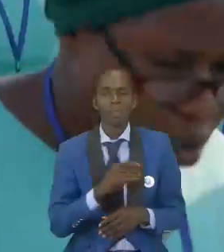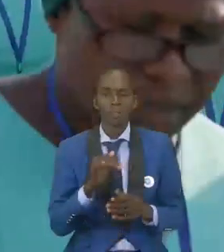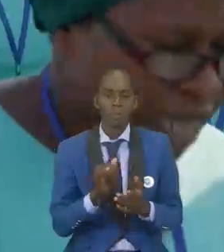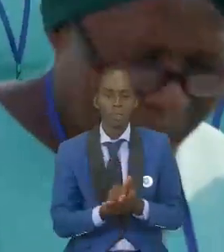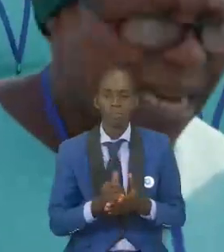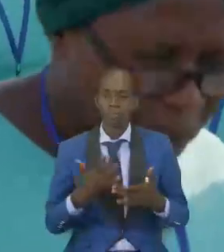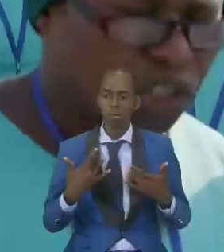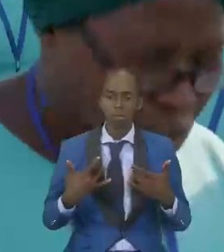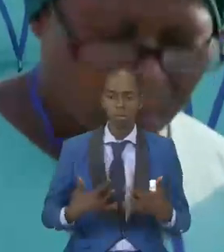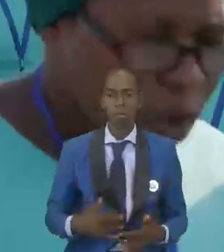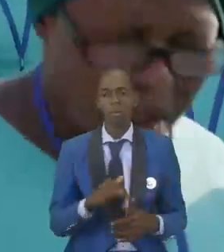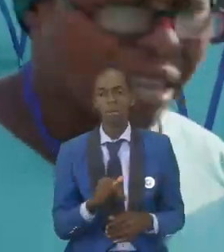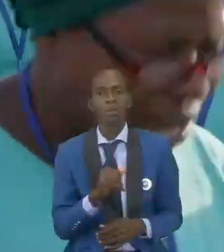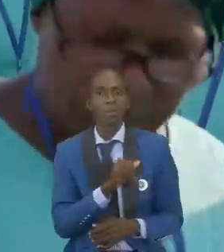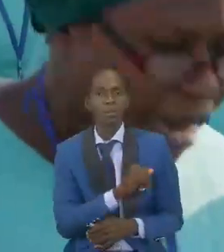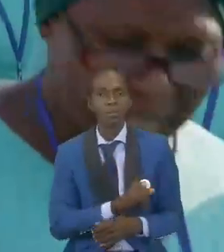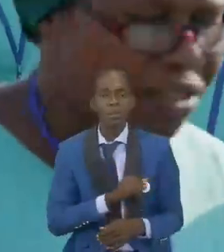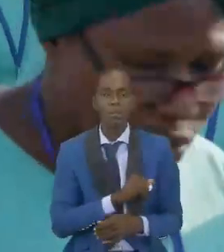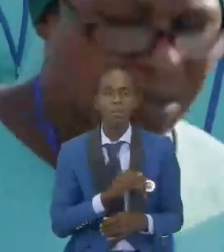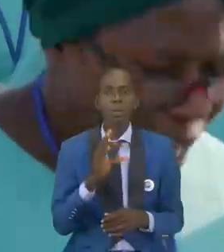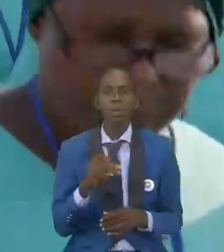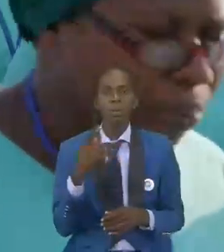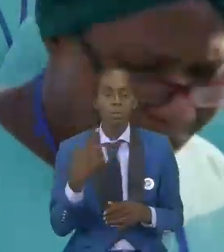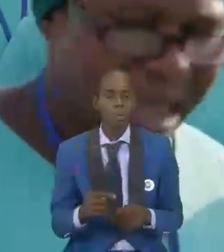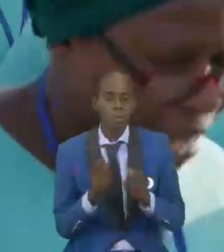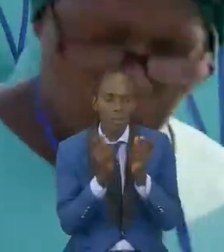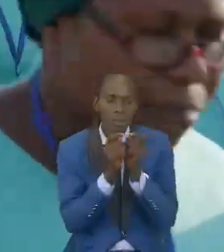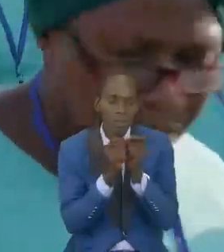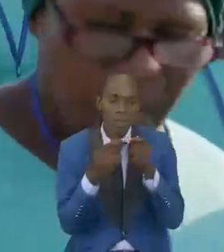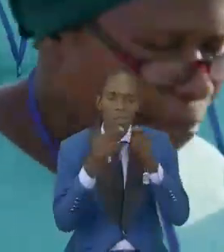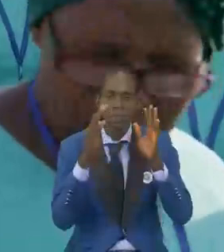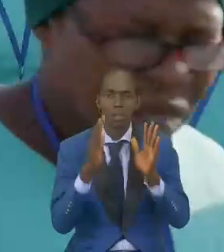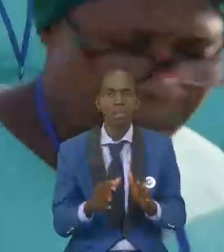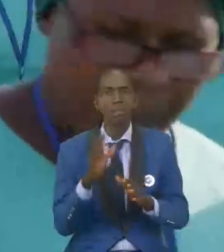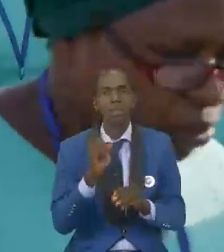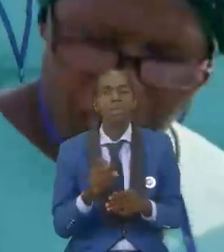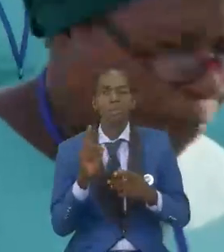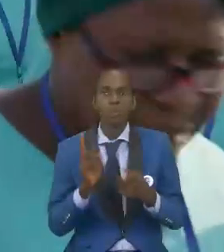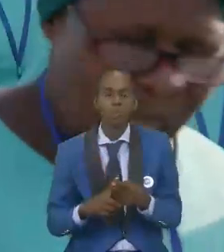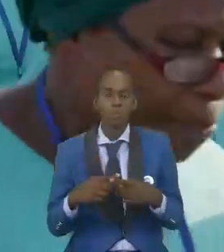terrorizing attitude of a conspirator to jolt you,